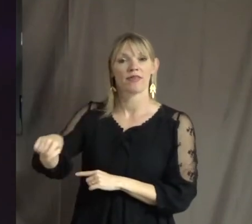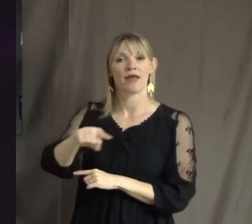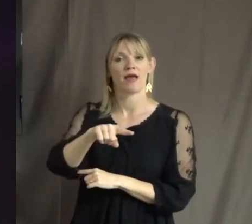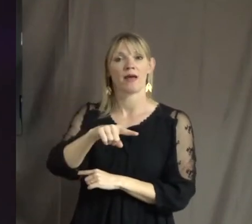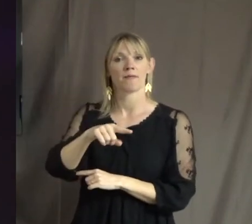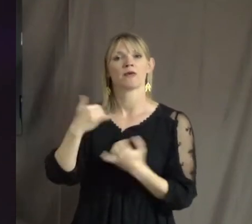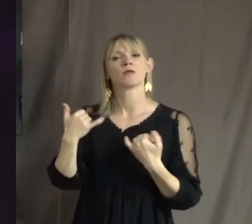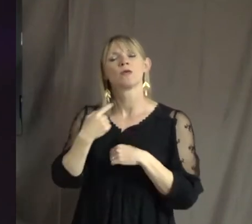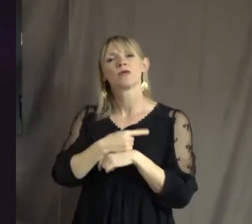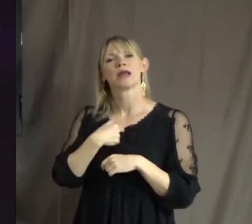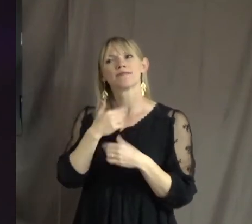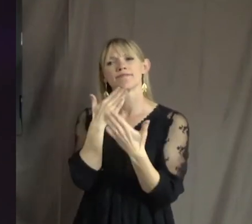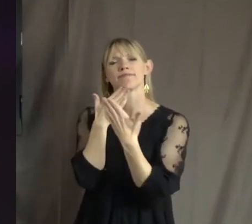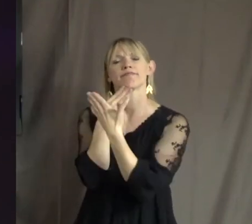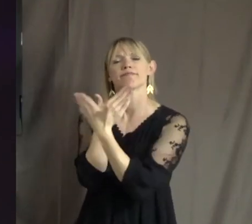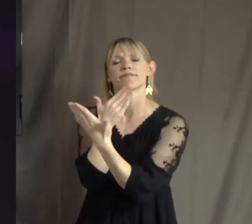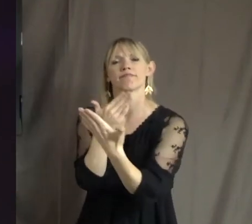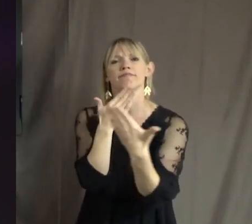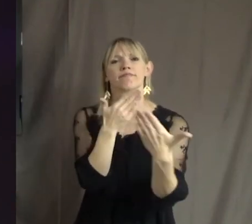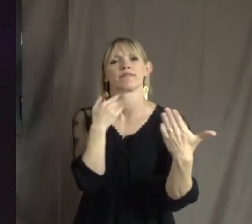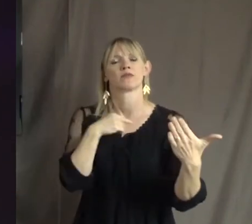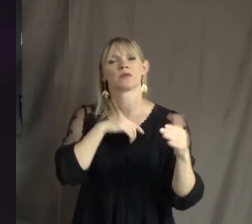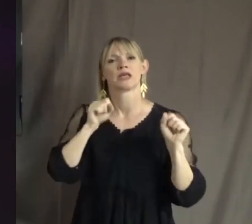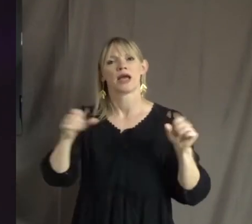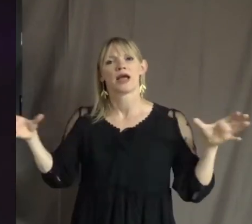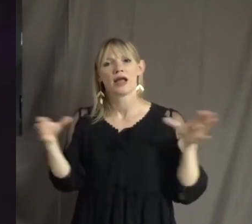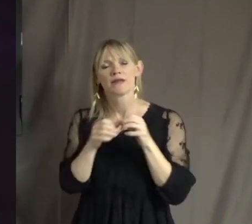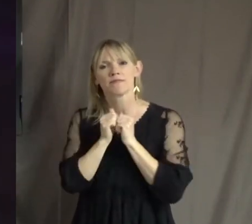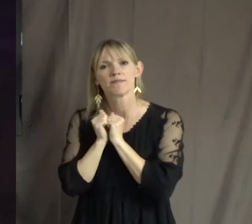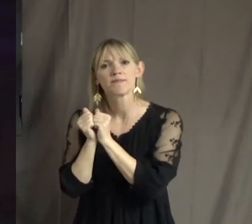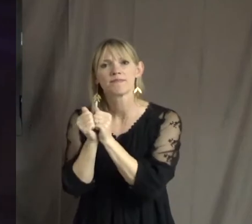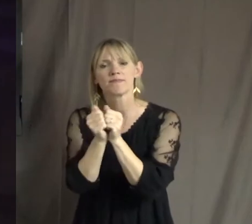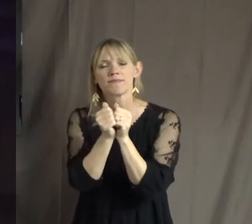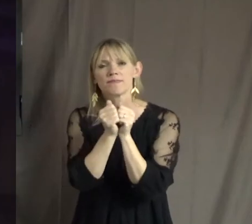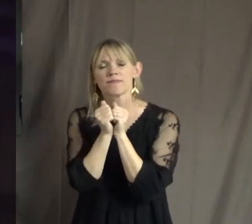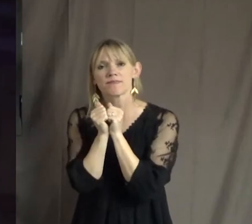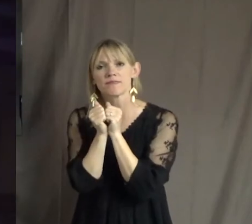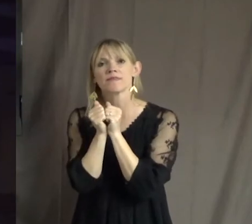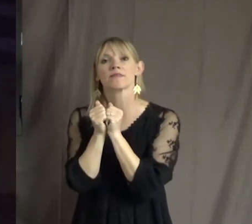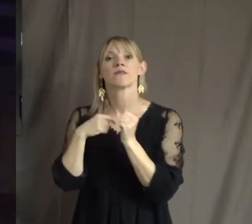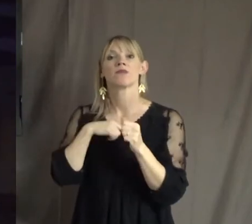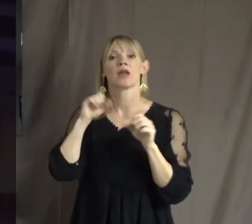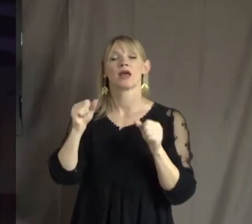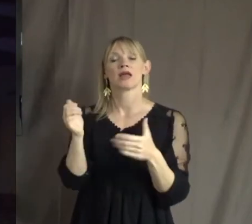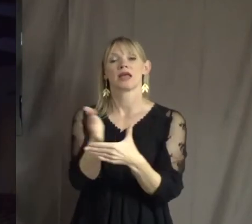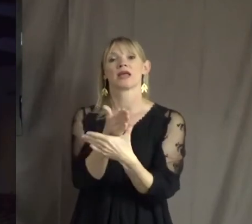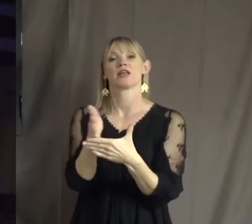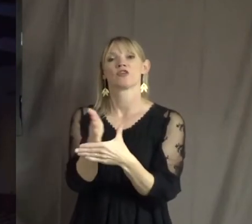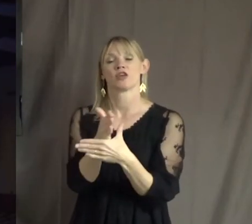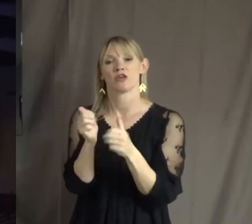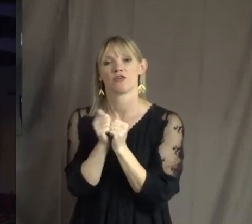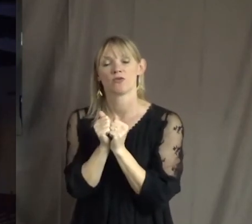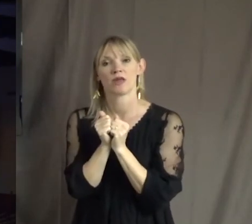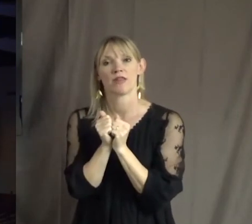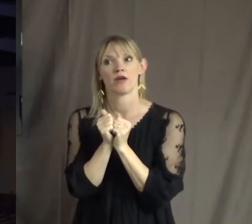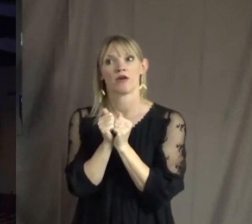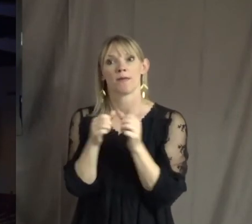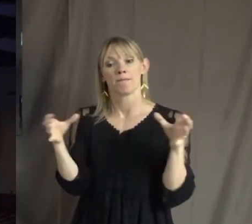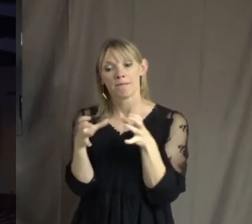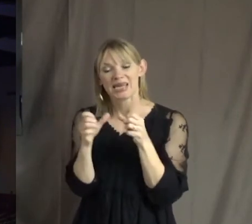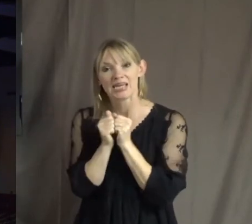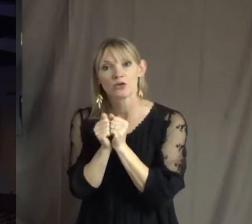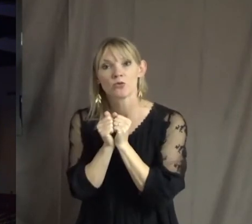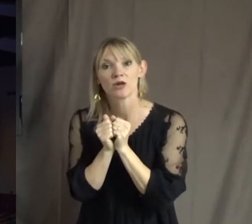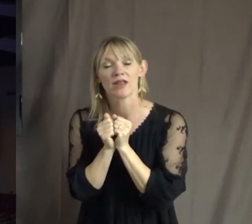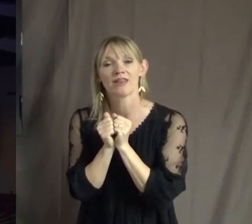this day that we can gather and that we can share together, be together.